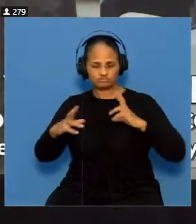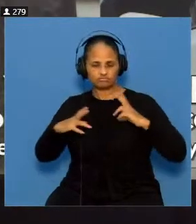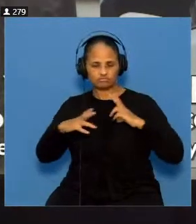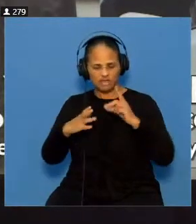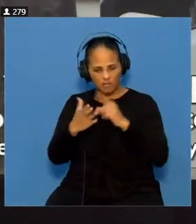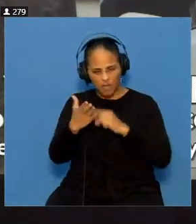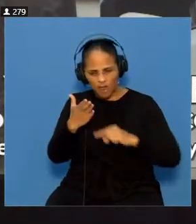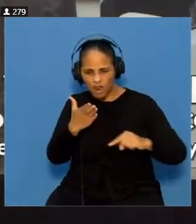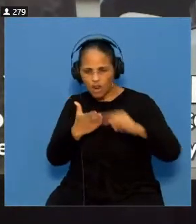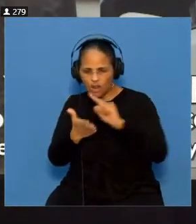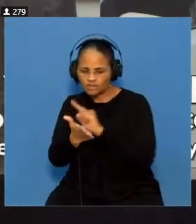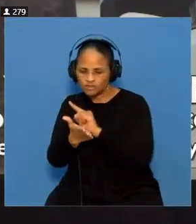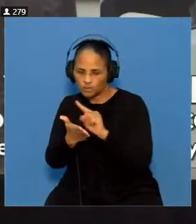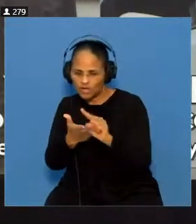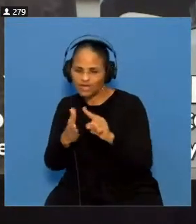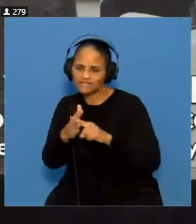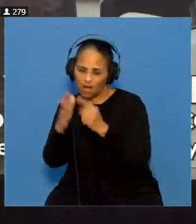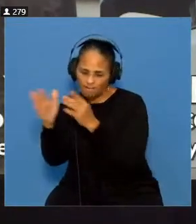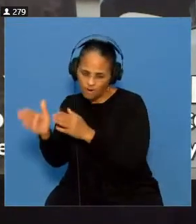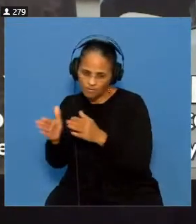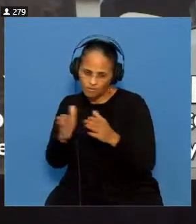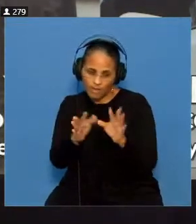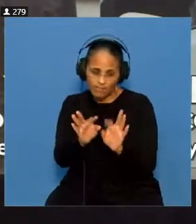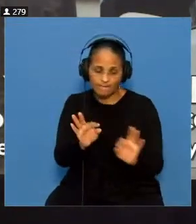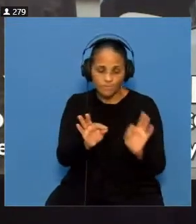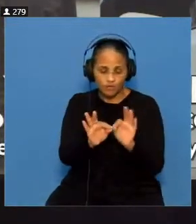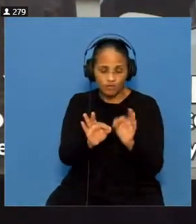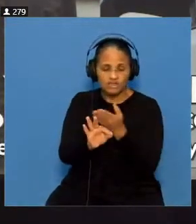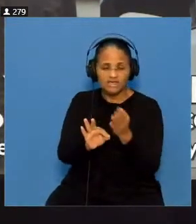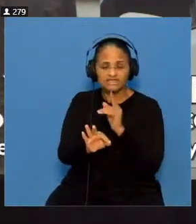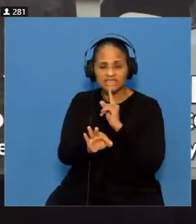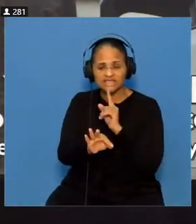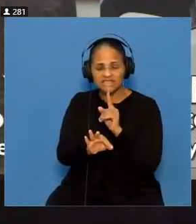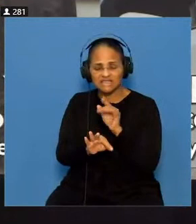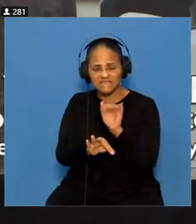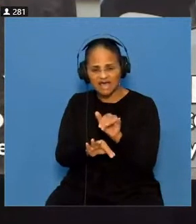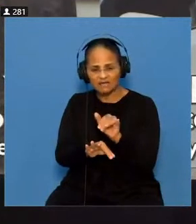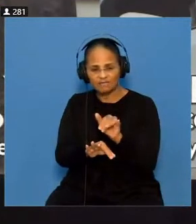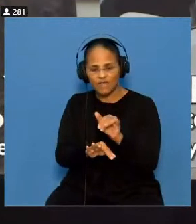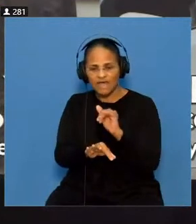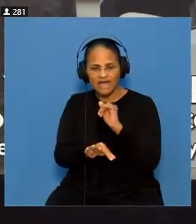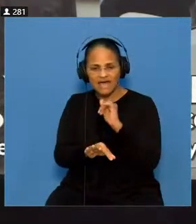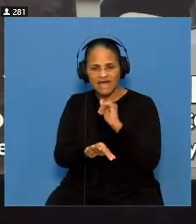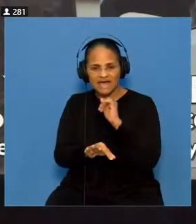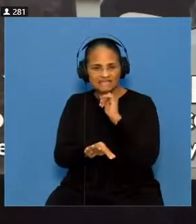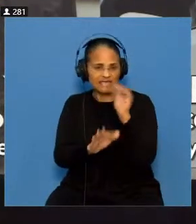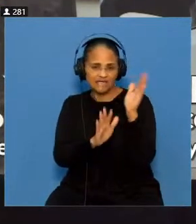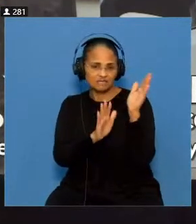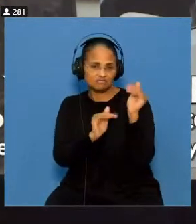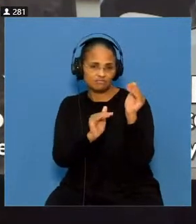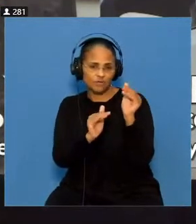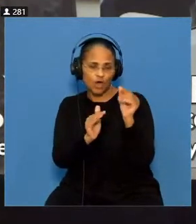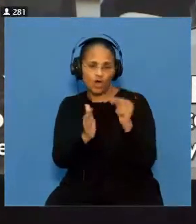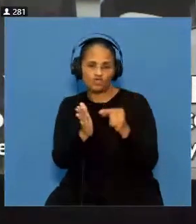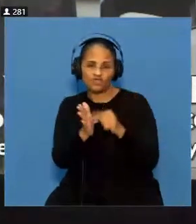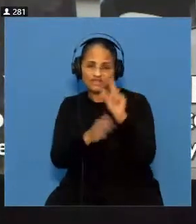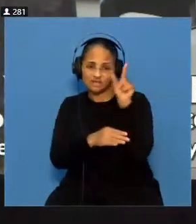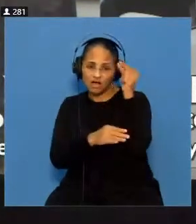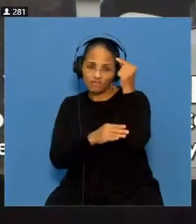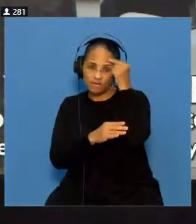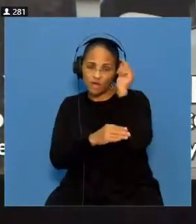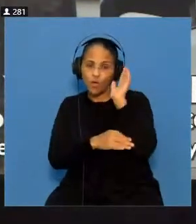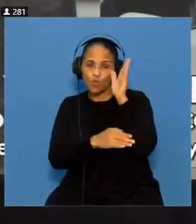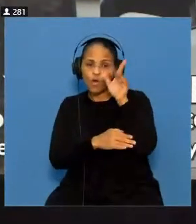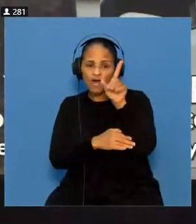at next week and start to make preparations. One of the most important things is that it is not an expectation of this government that we are going to have